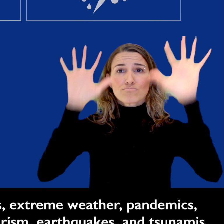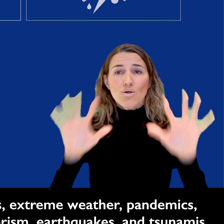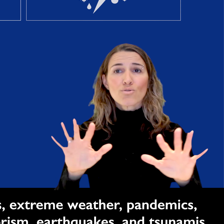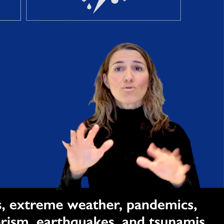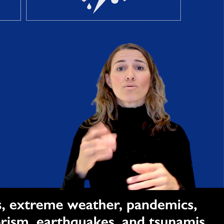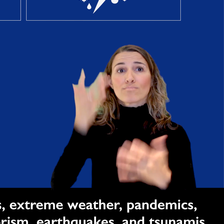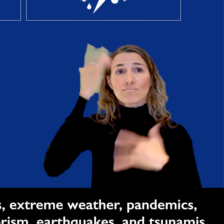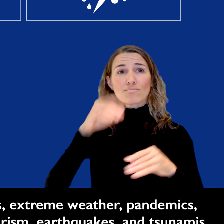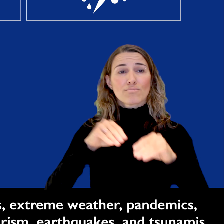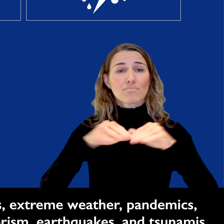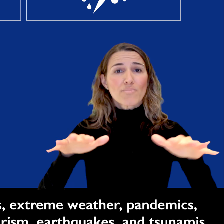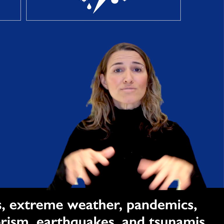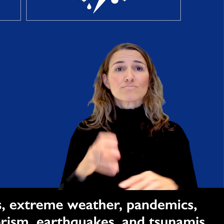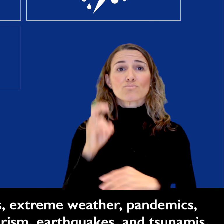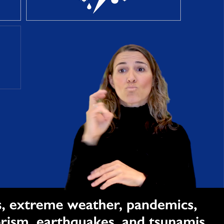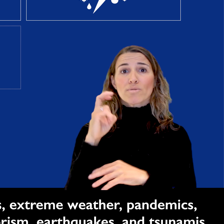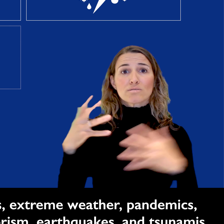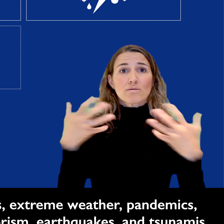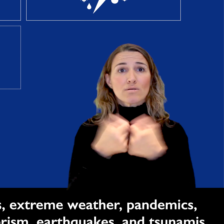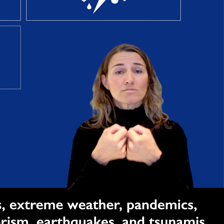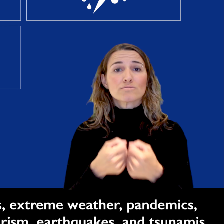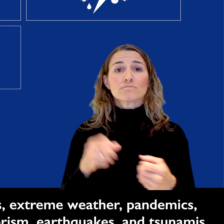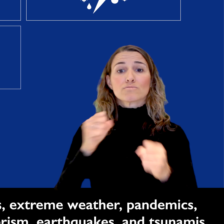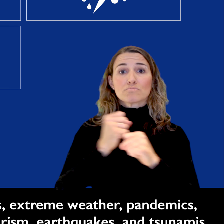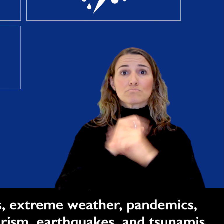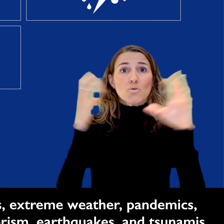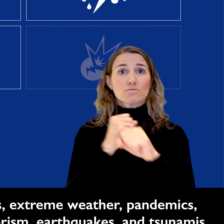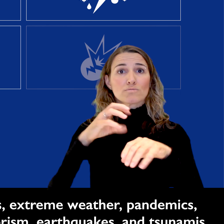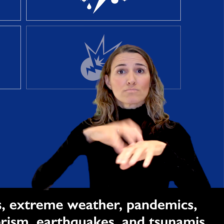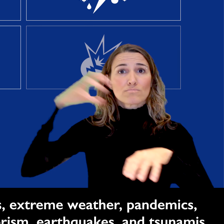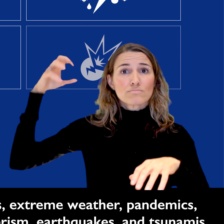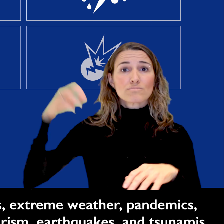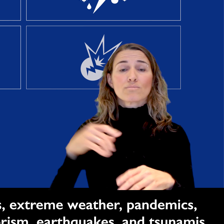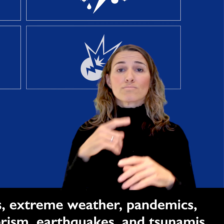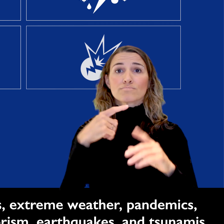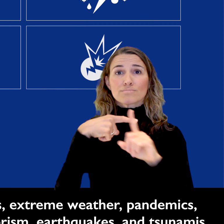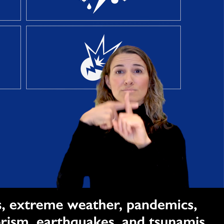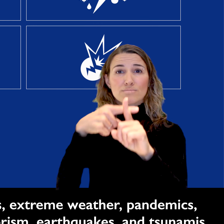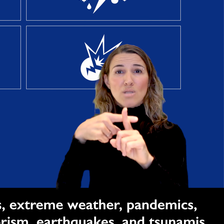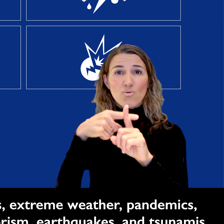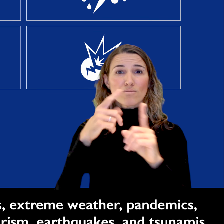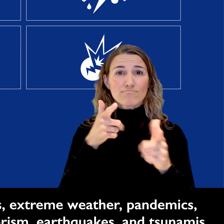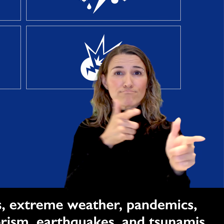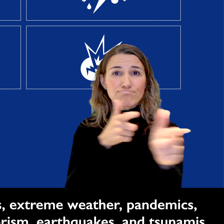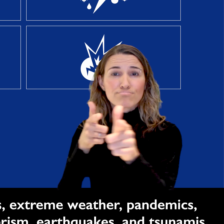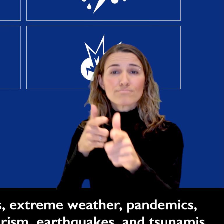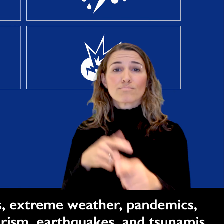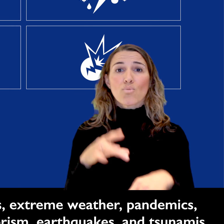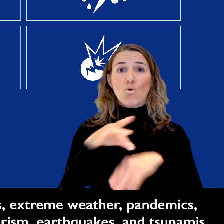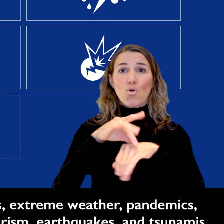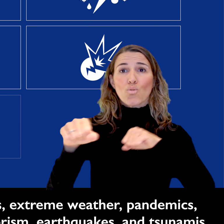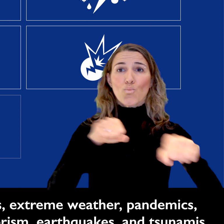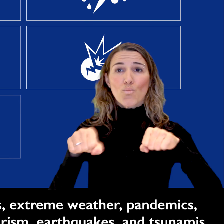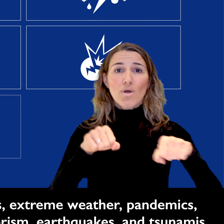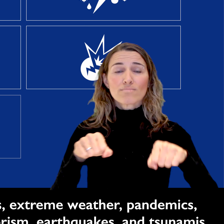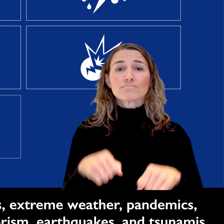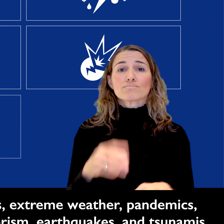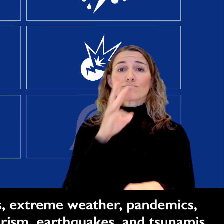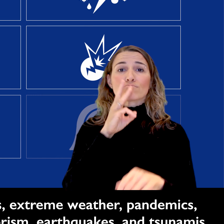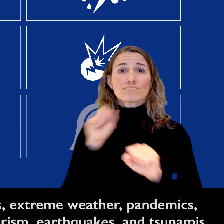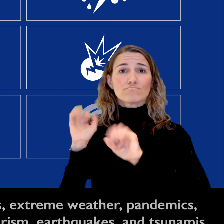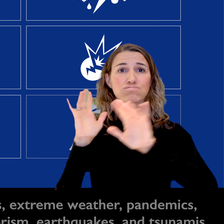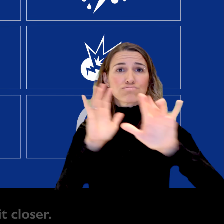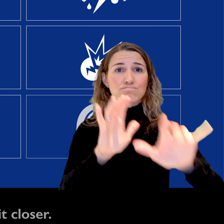weather, pandemics, transport accidents, explosions or emissions, terrorism, earthquakes,